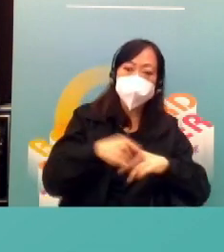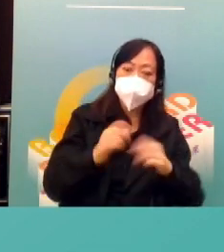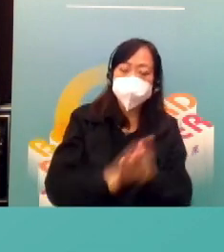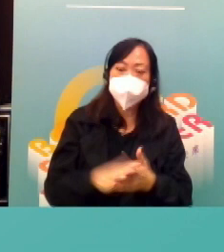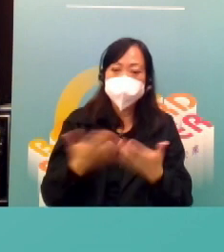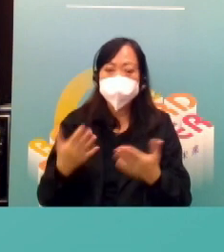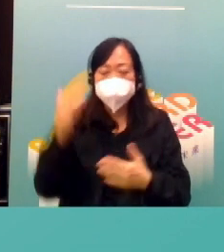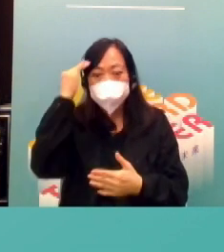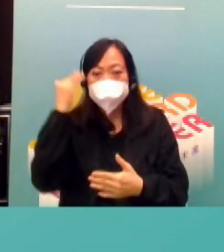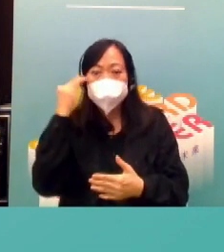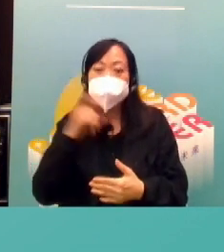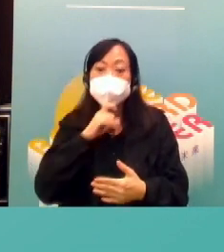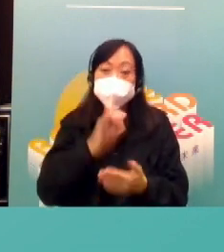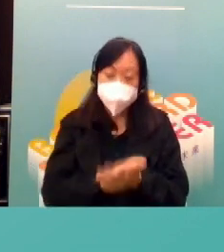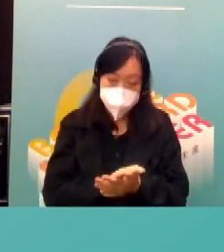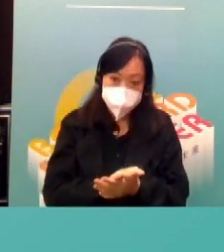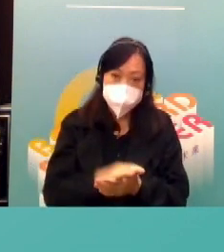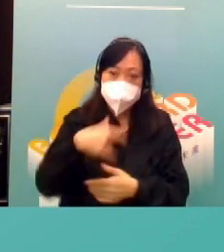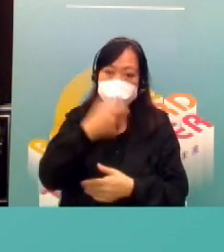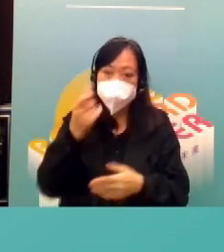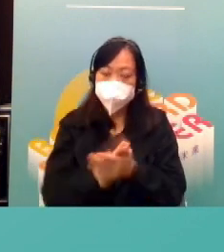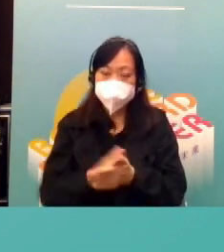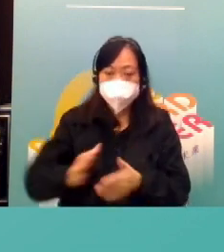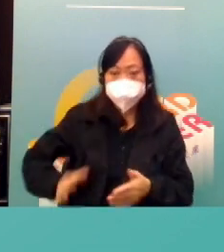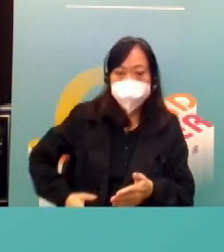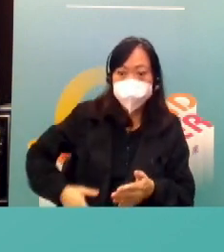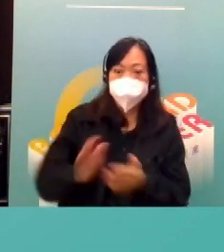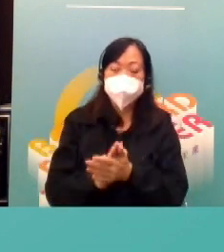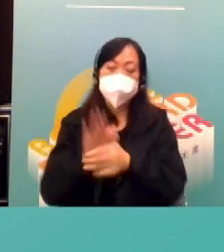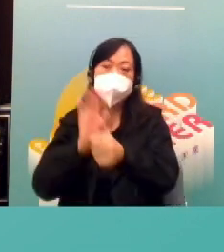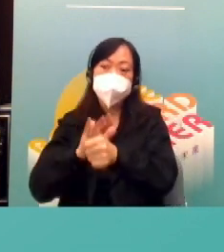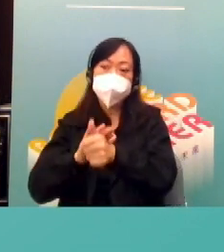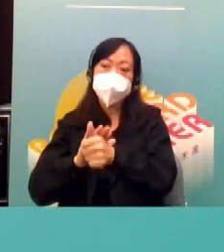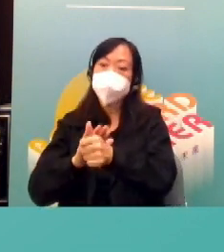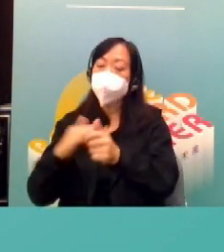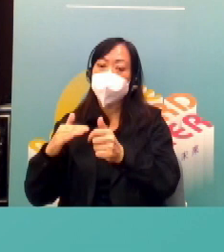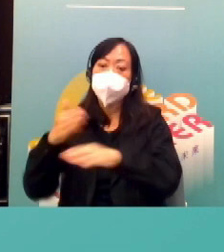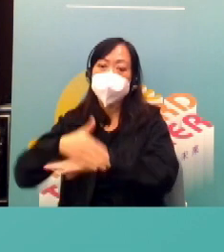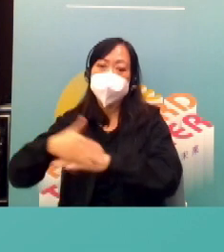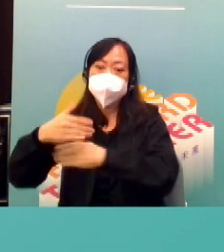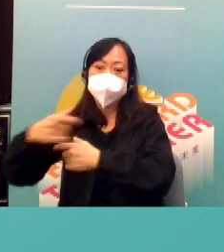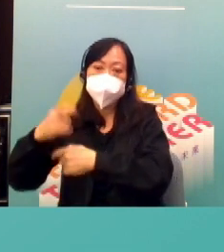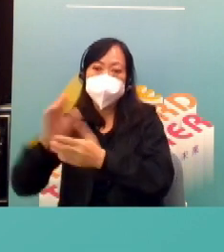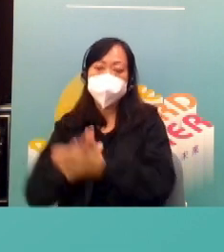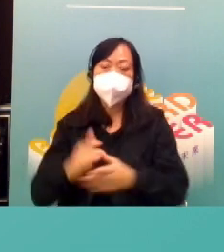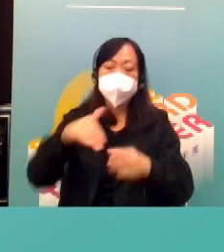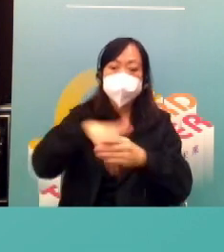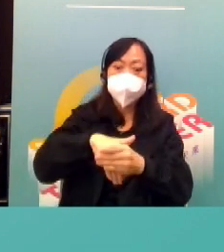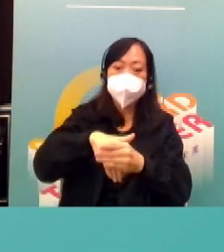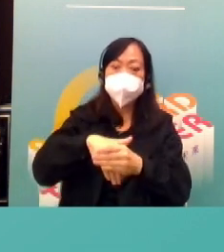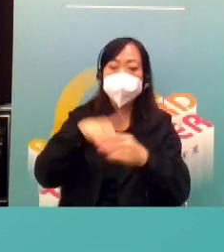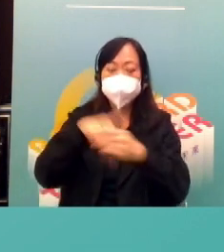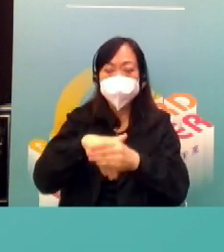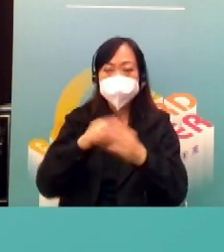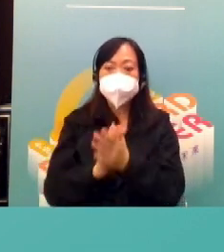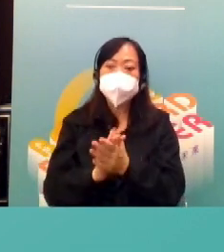social enterprises as more risky than investments in kind of pure for-profit enterprises, shall we say. And this guarantee scheme kind of maybe